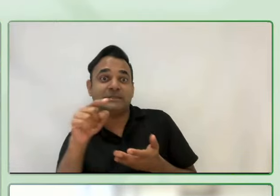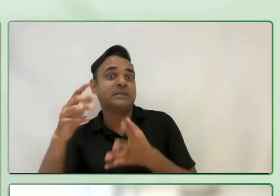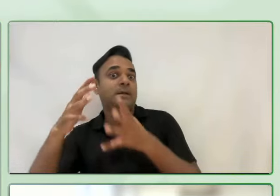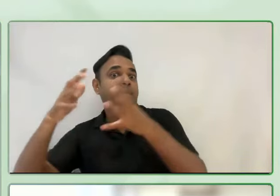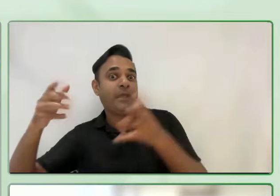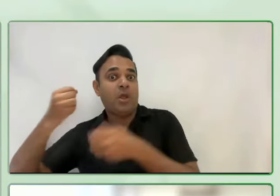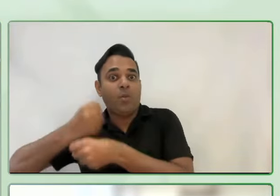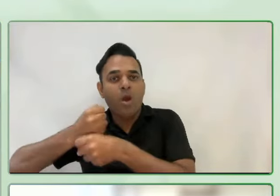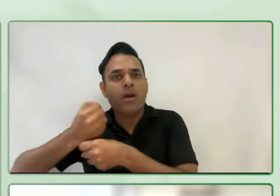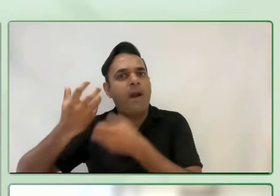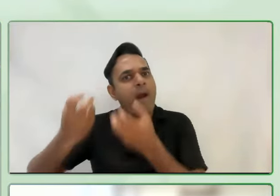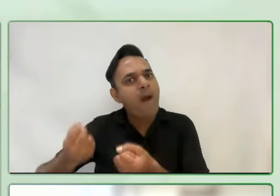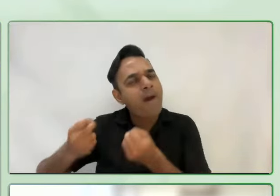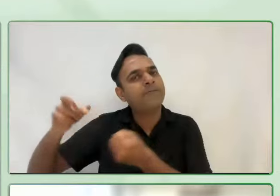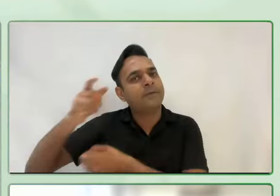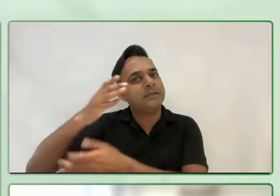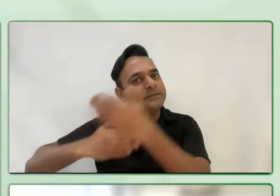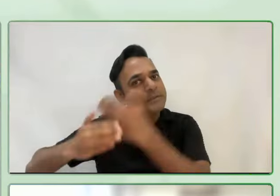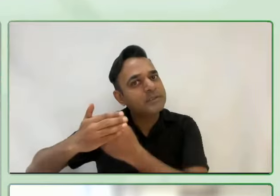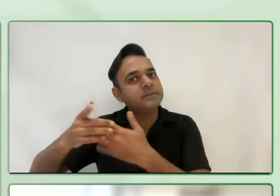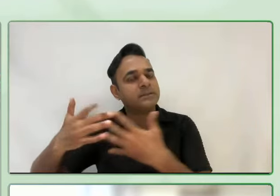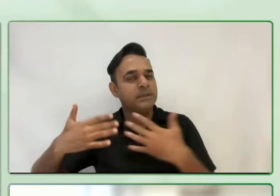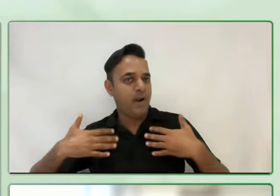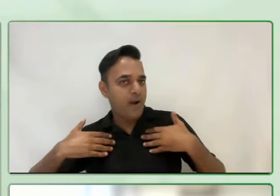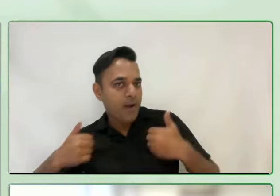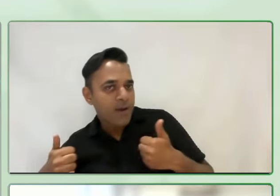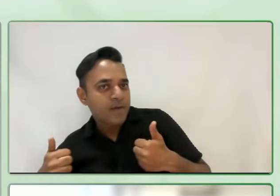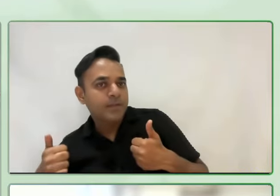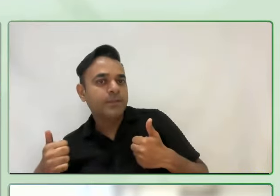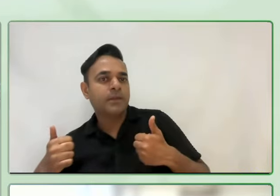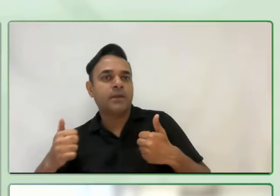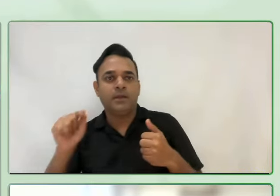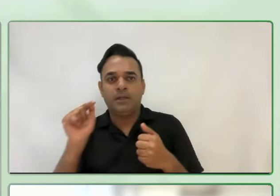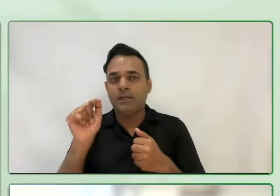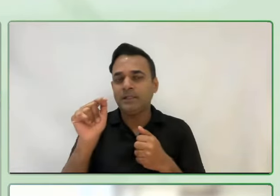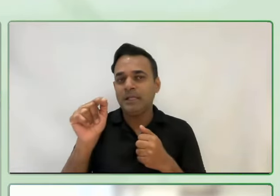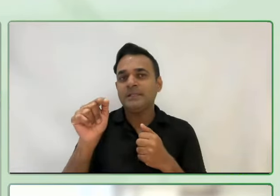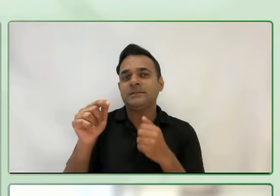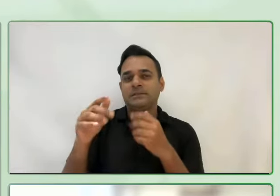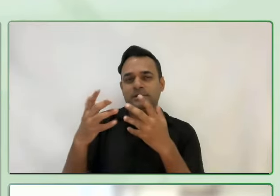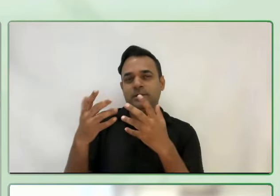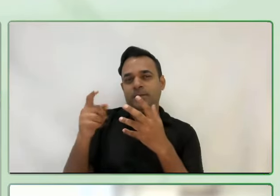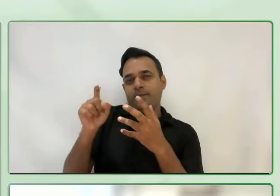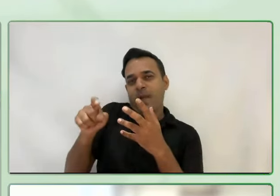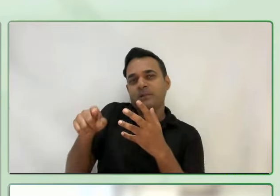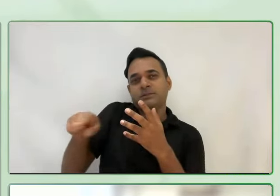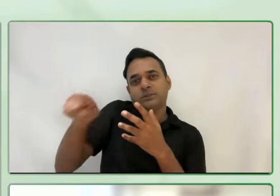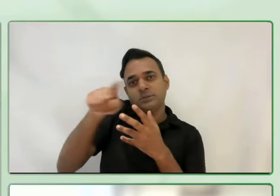them to do their job. That's it from us, and do celebrate the launch.